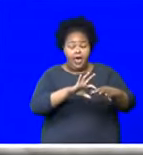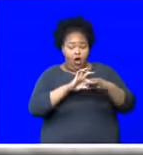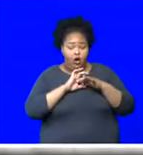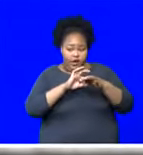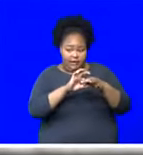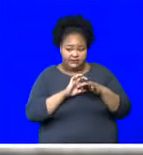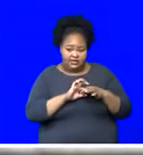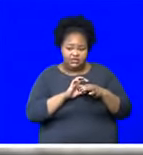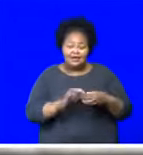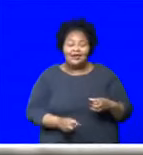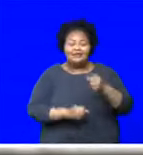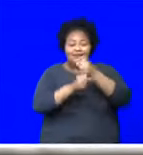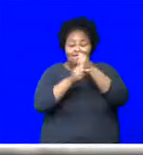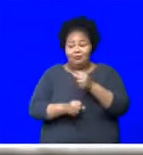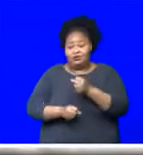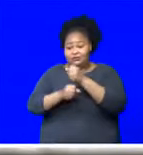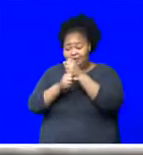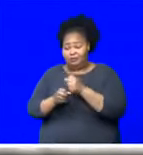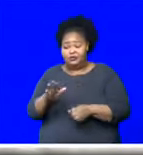support and partnership,